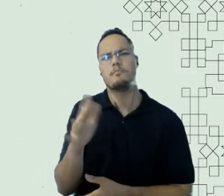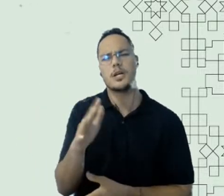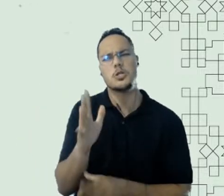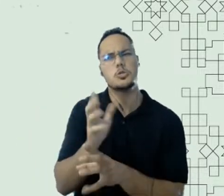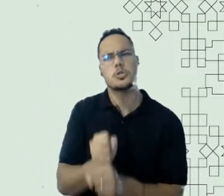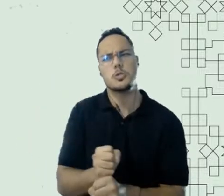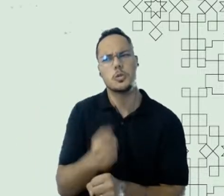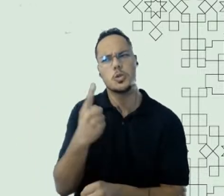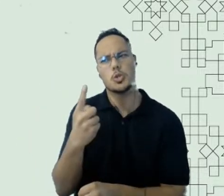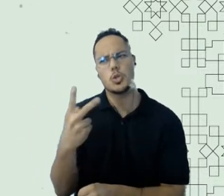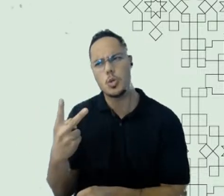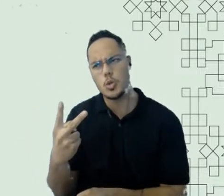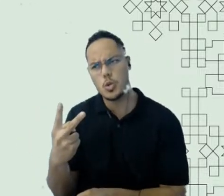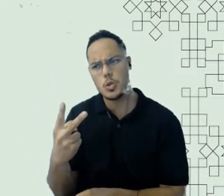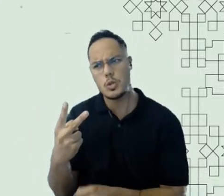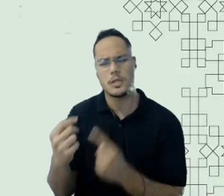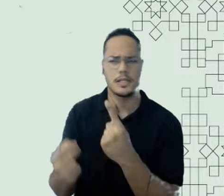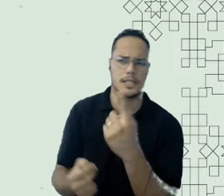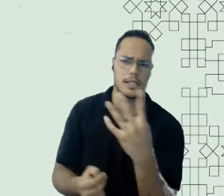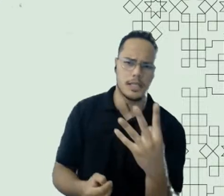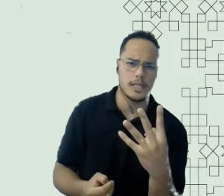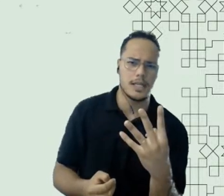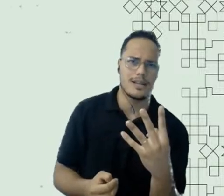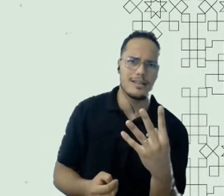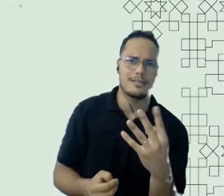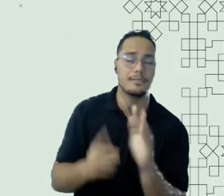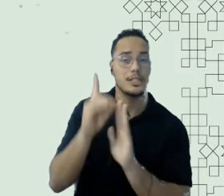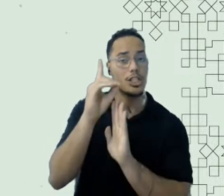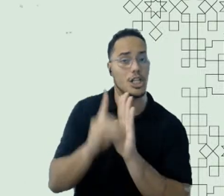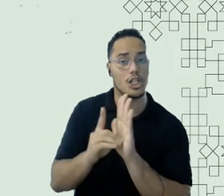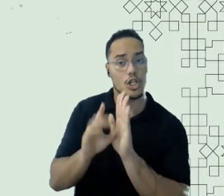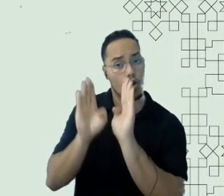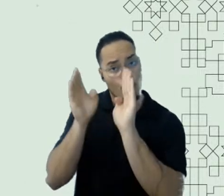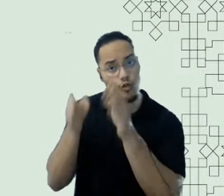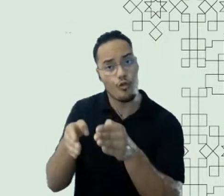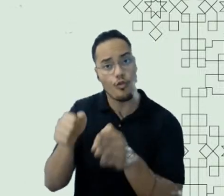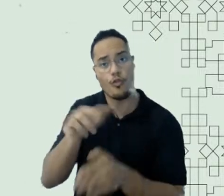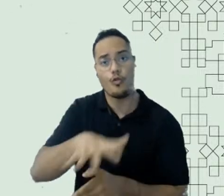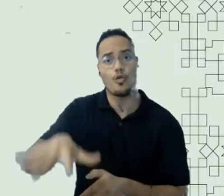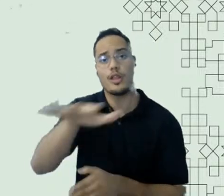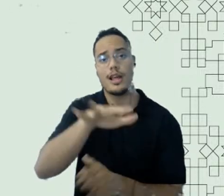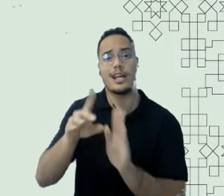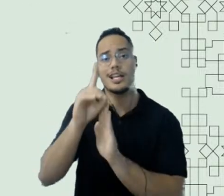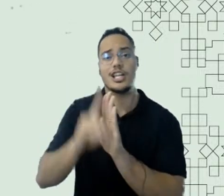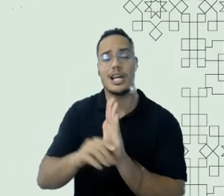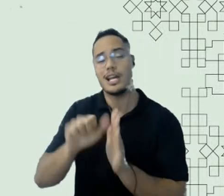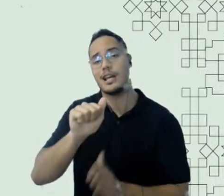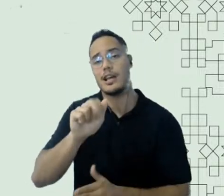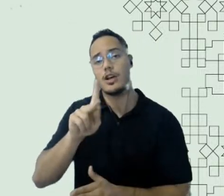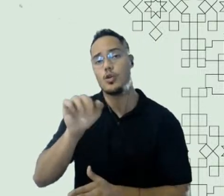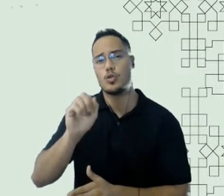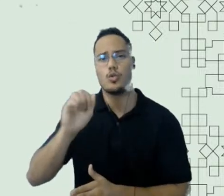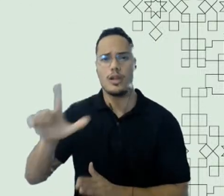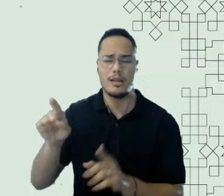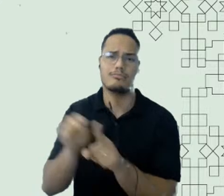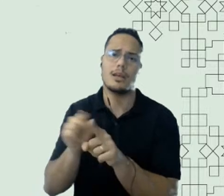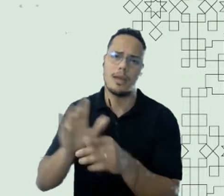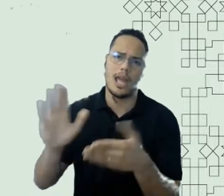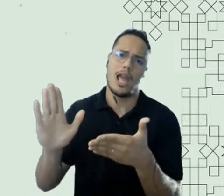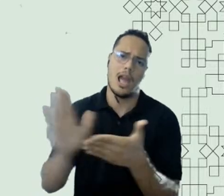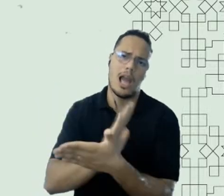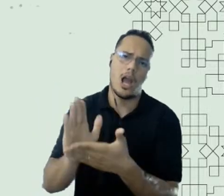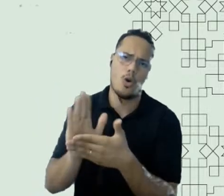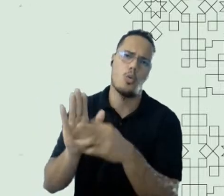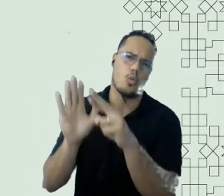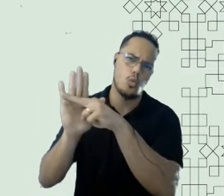and a few regulation too. And those directives, most of the time, they are focusing on a very specific issue, and they're trying